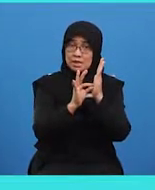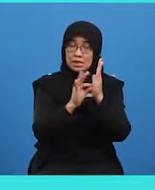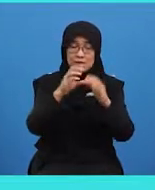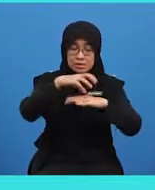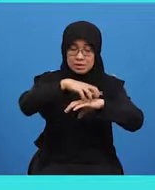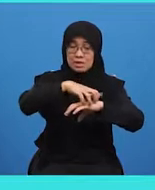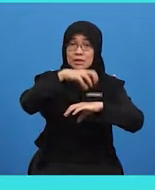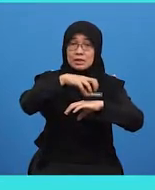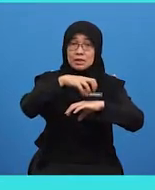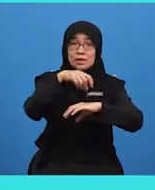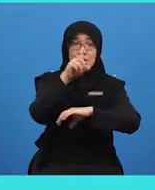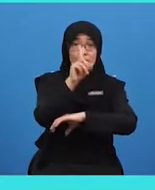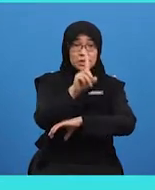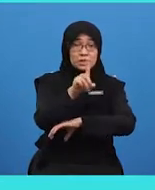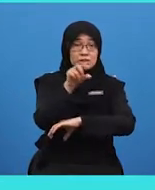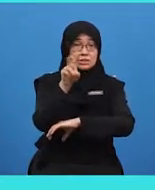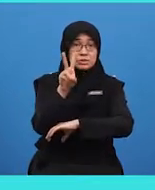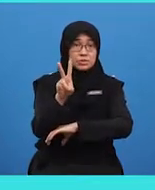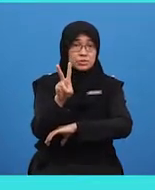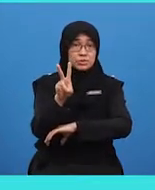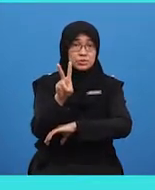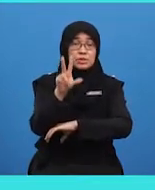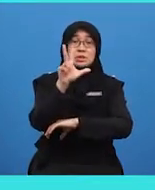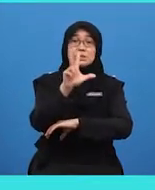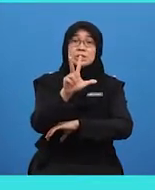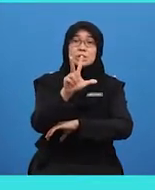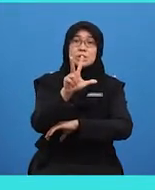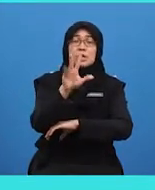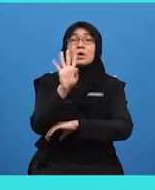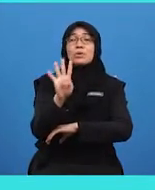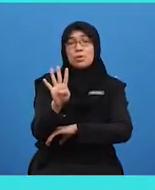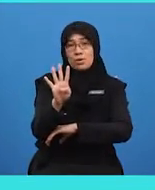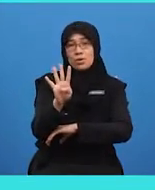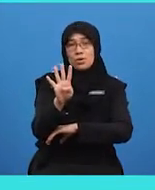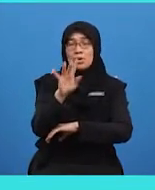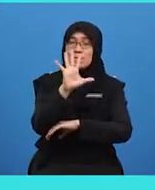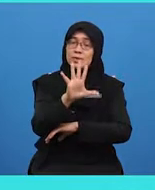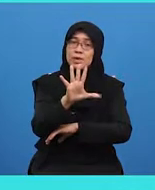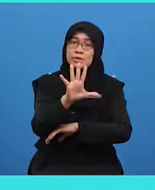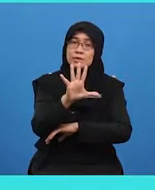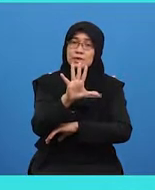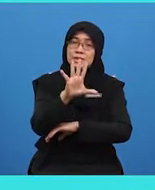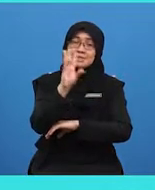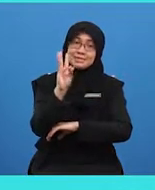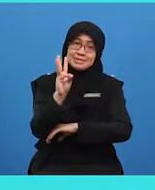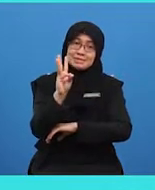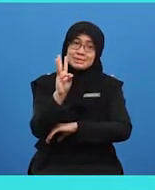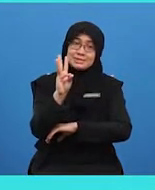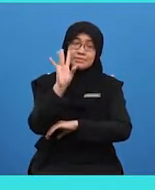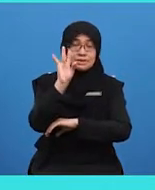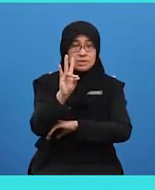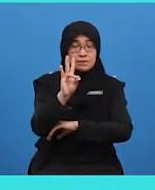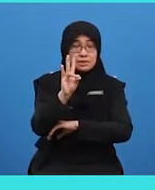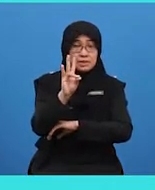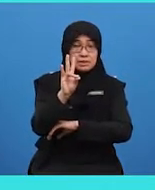1, 2, 3, 4, 5, 6,